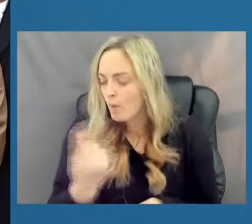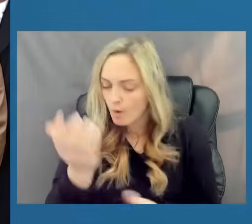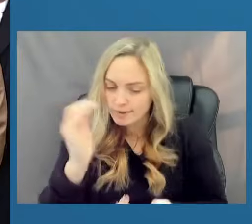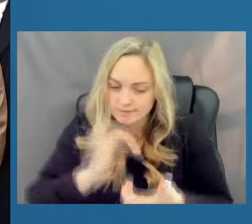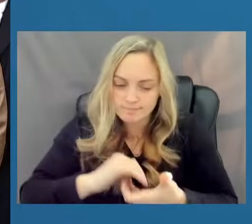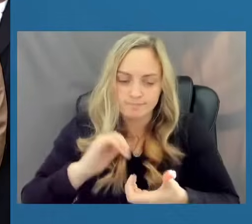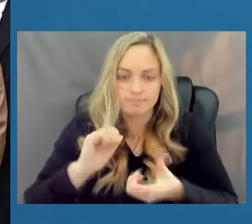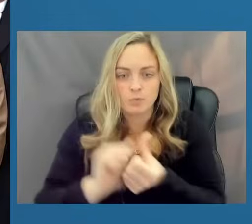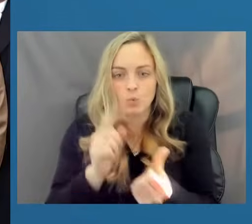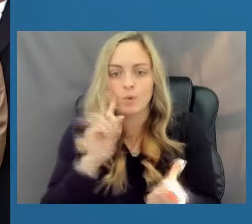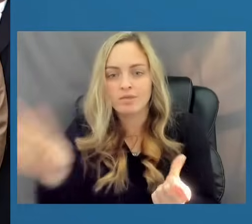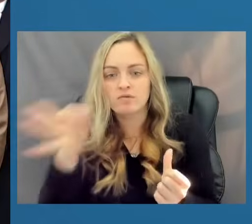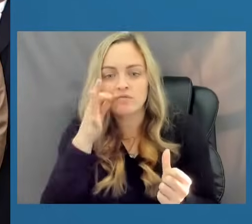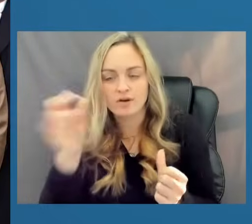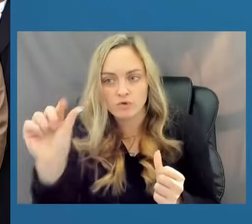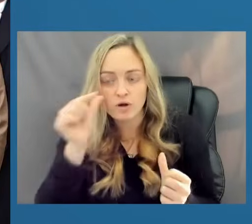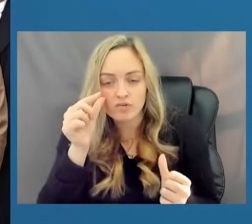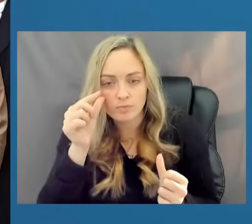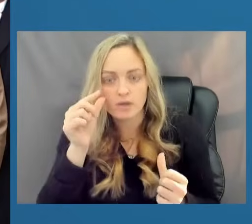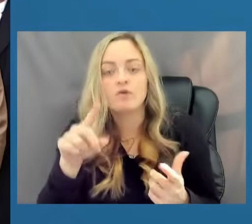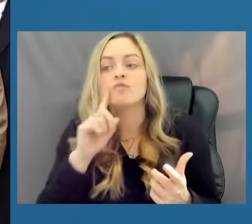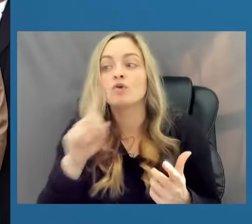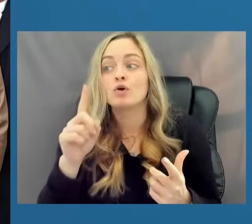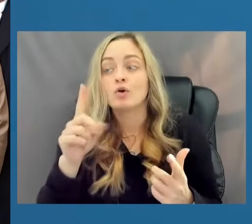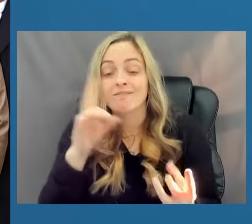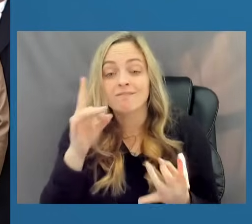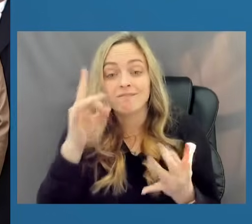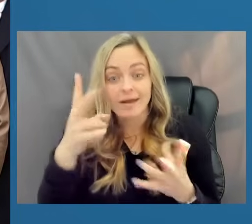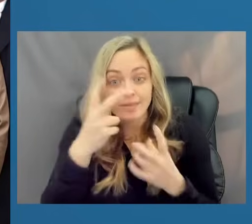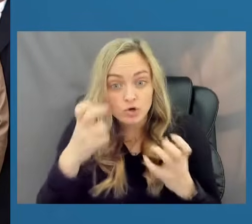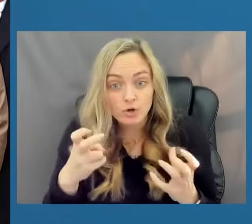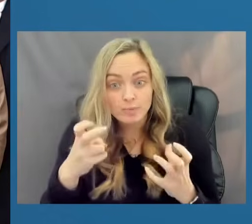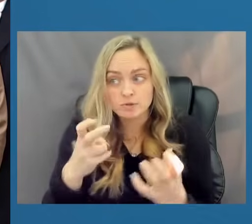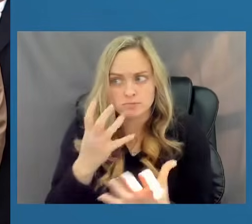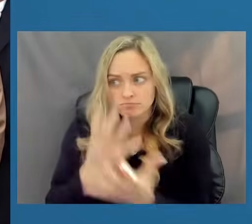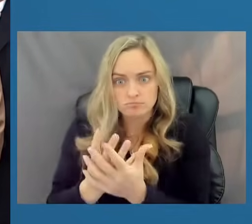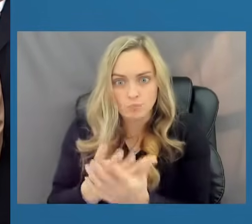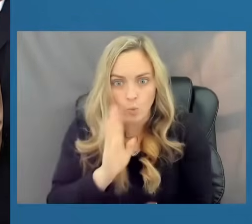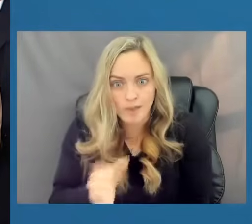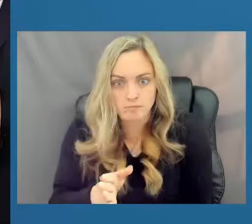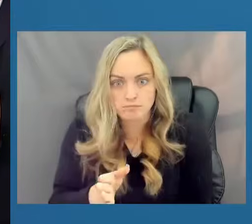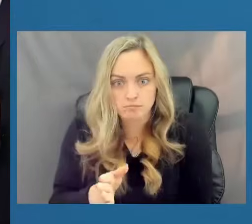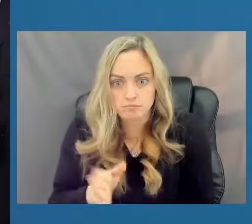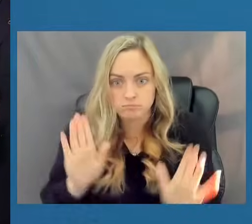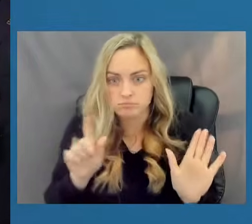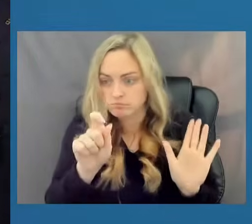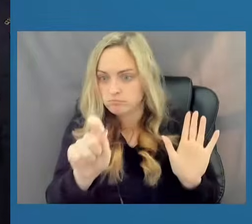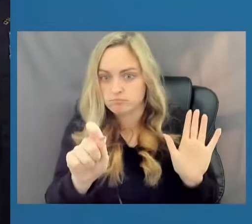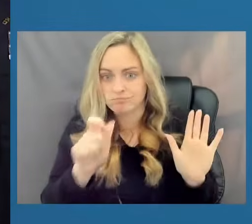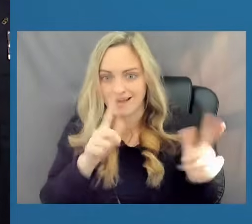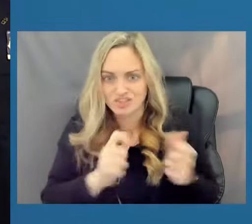federal government to bring violent criminals to justice. Full stop. That's not a change in policy.